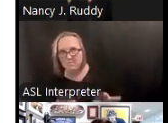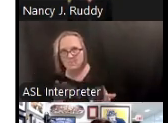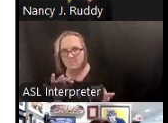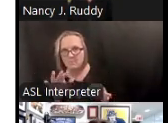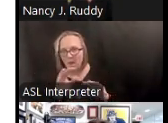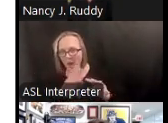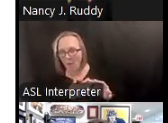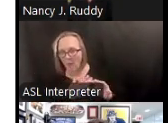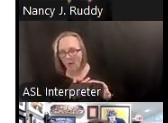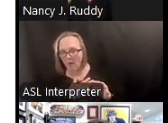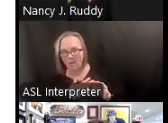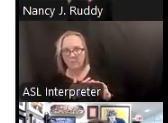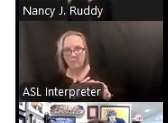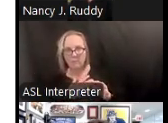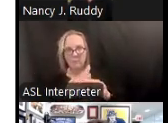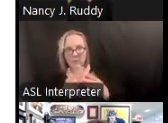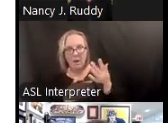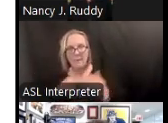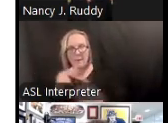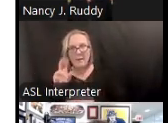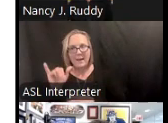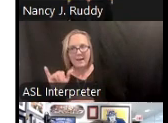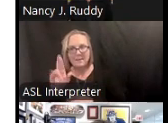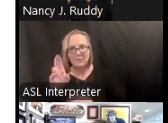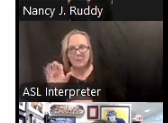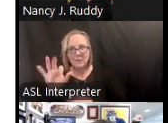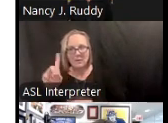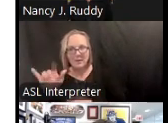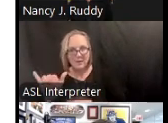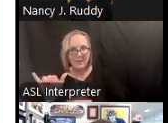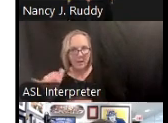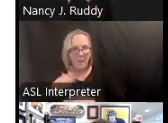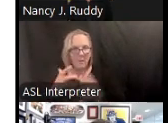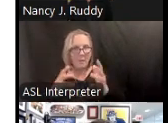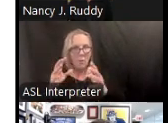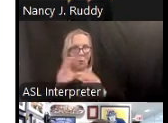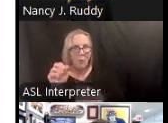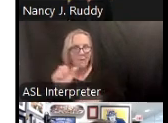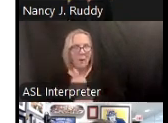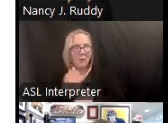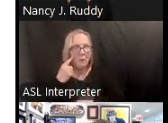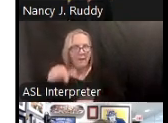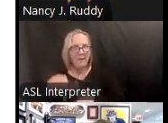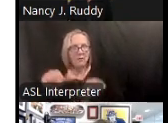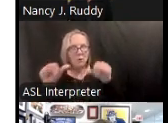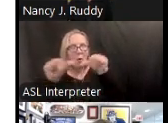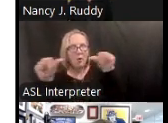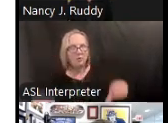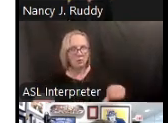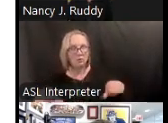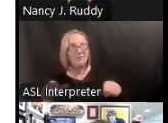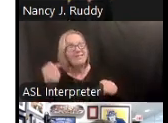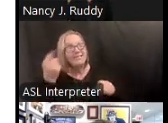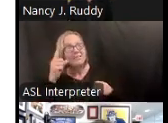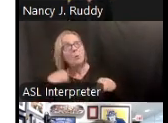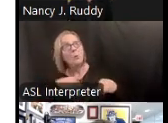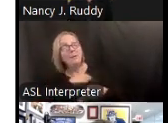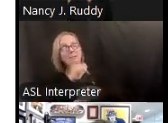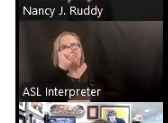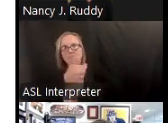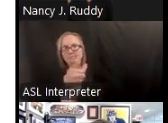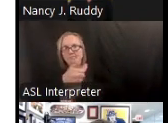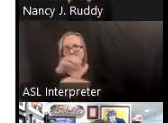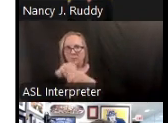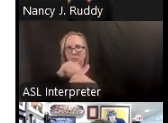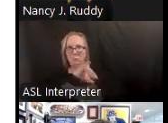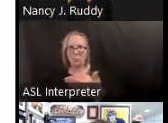Nancy Ruddy, co-founder of Setra Ruddy Architecture. We are a New York-based architecture firm that has been creating contextual